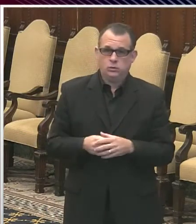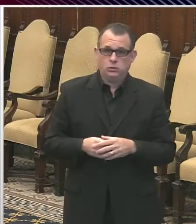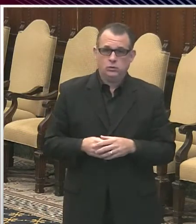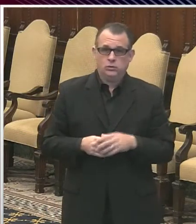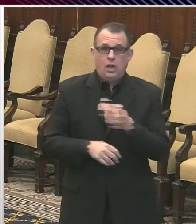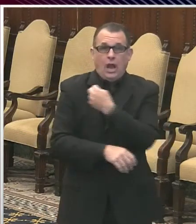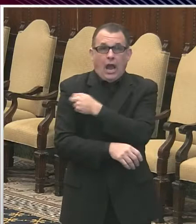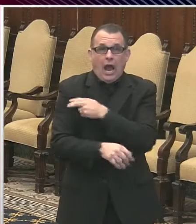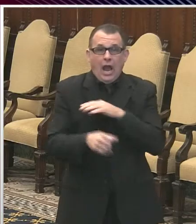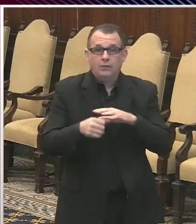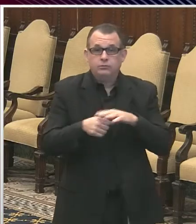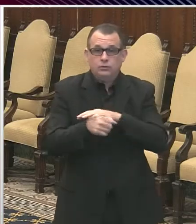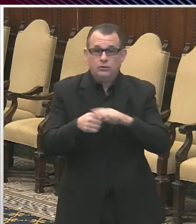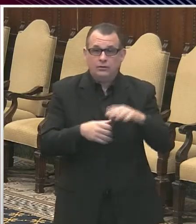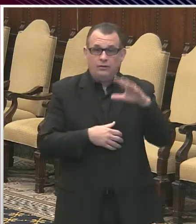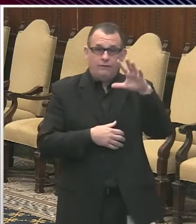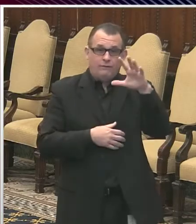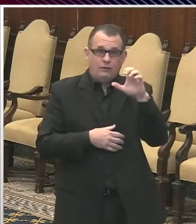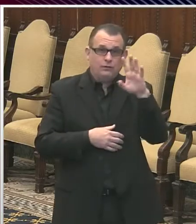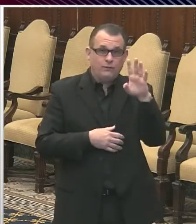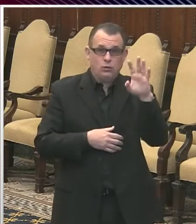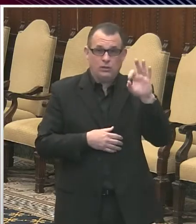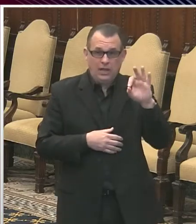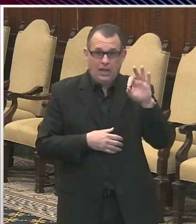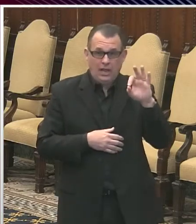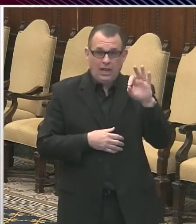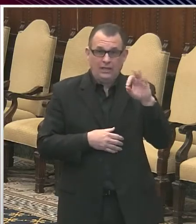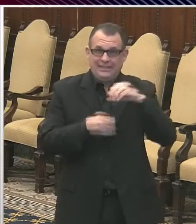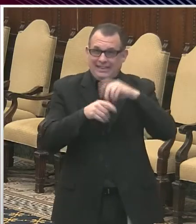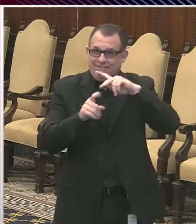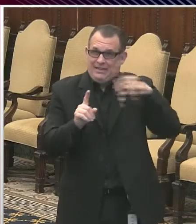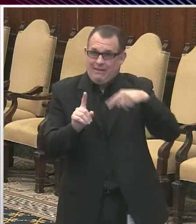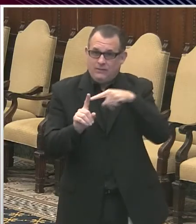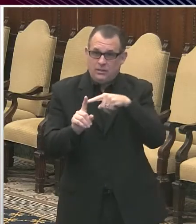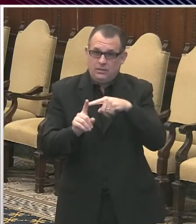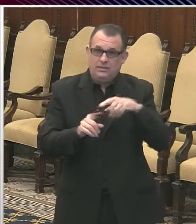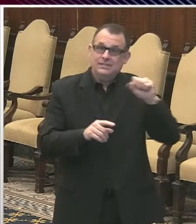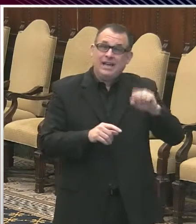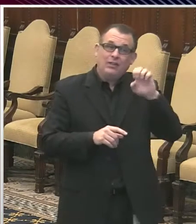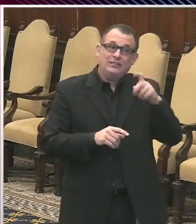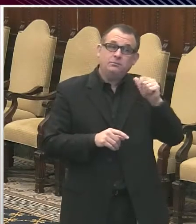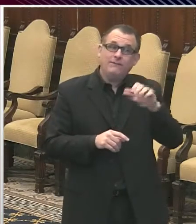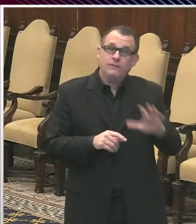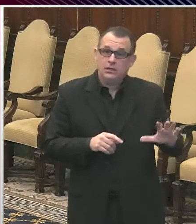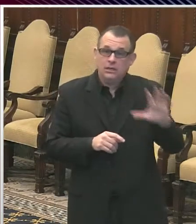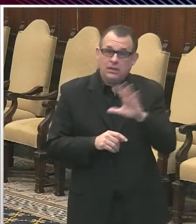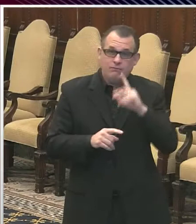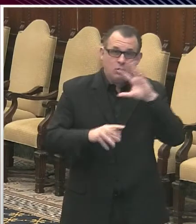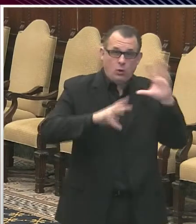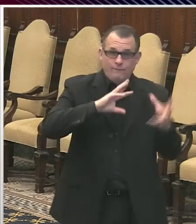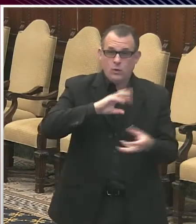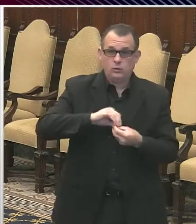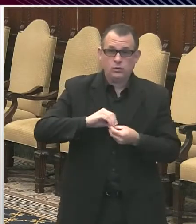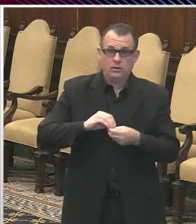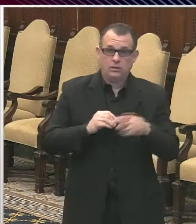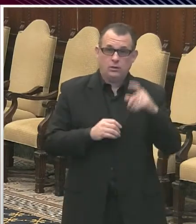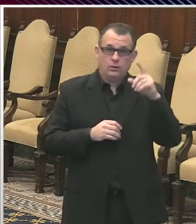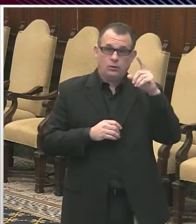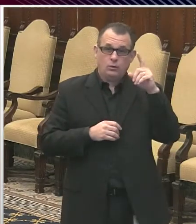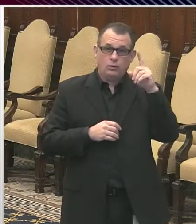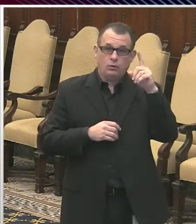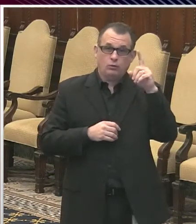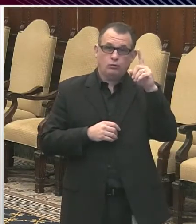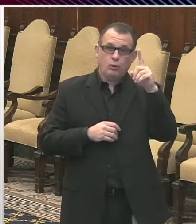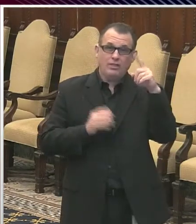infection in Philadelphia hospitals, and in hospitals in the region, it was 1,084. That's a definite decrease since yesterday, and a